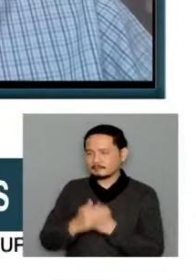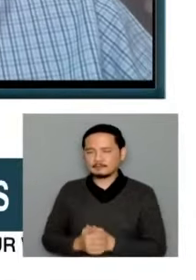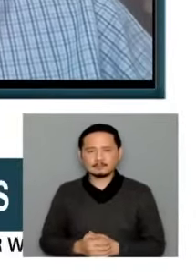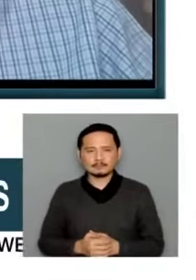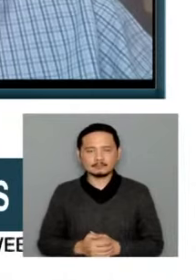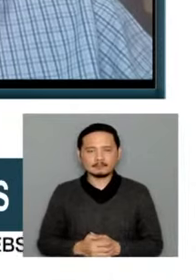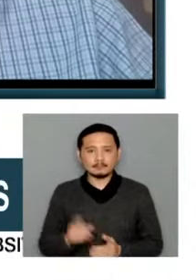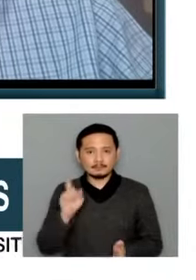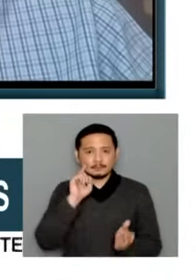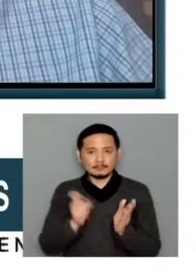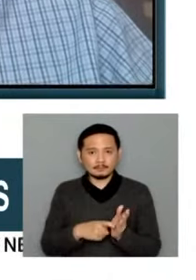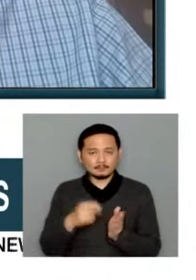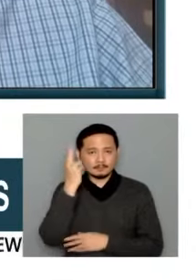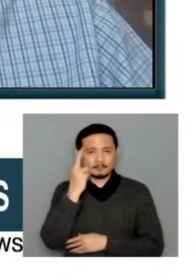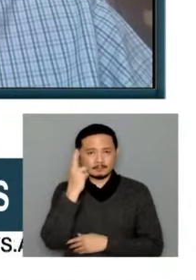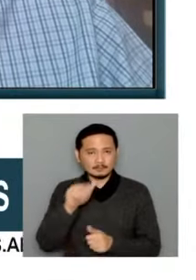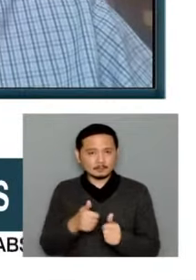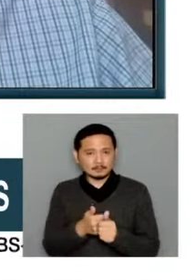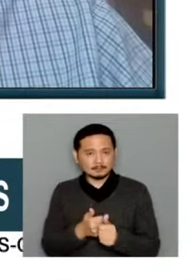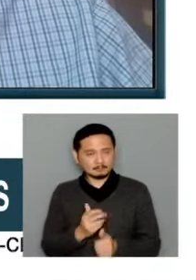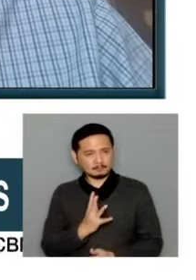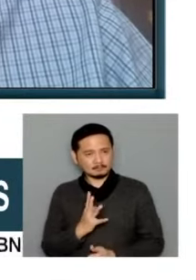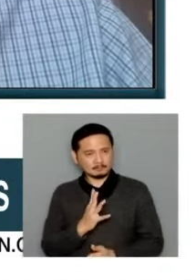the rationale is sound.